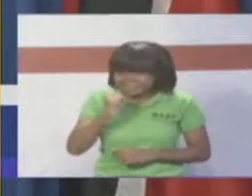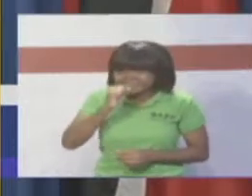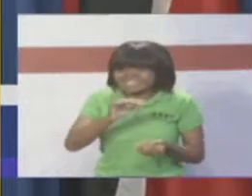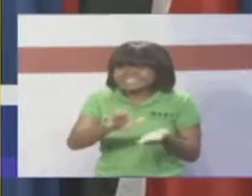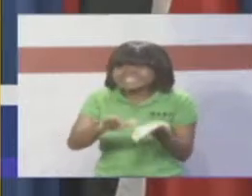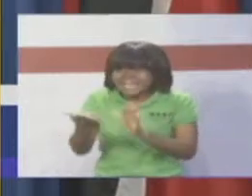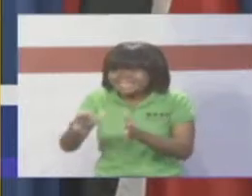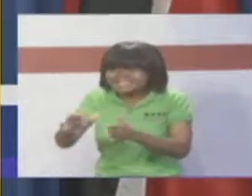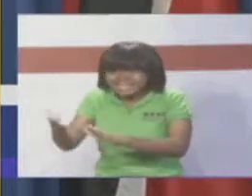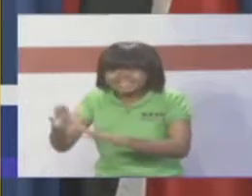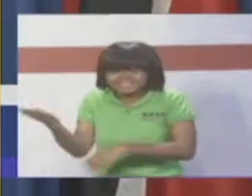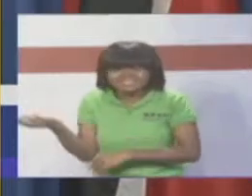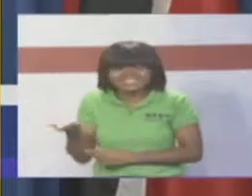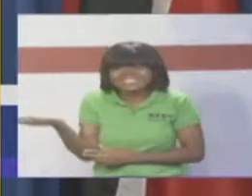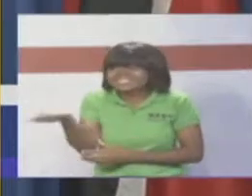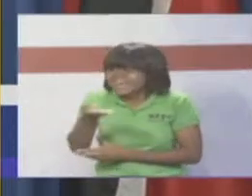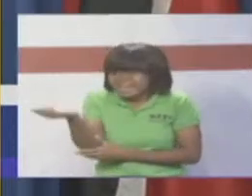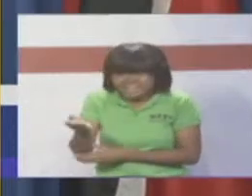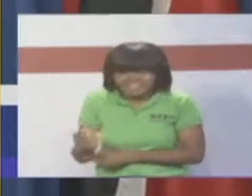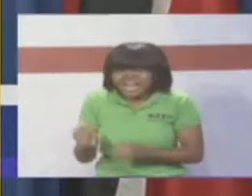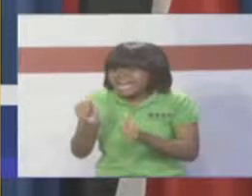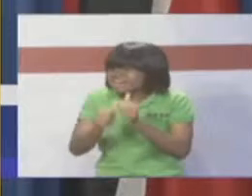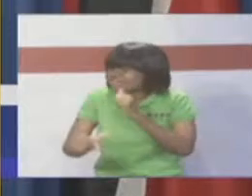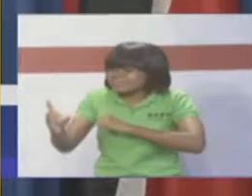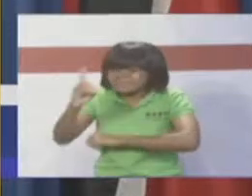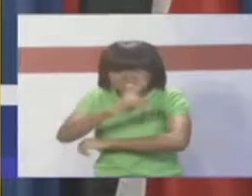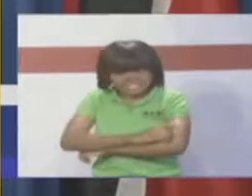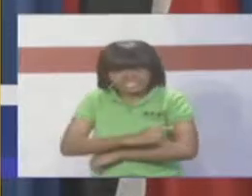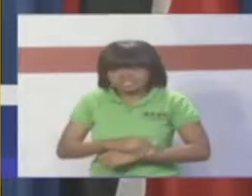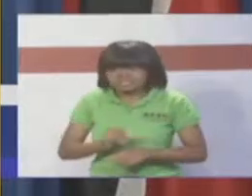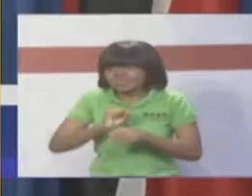where 600,000 people will not cooperate,